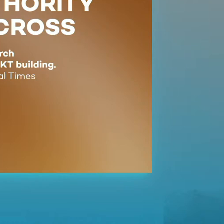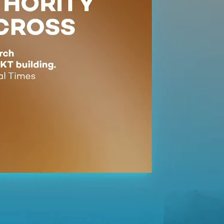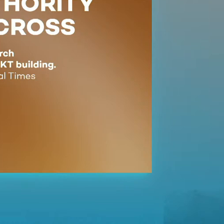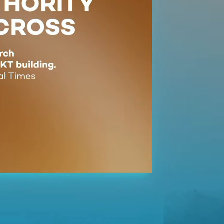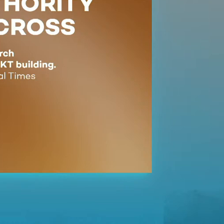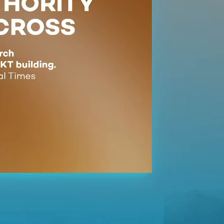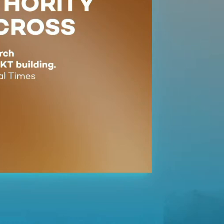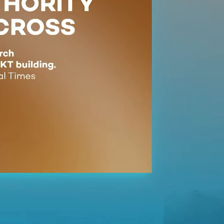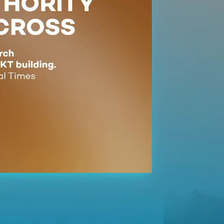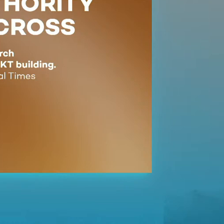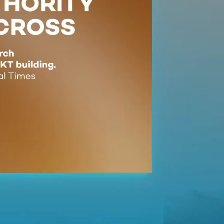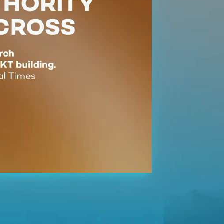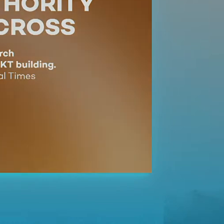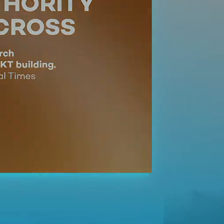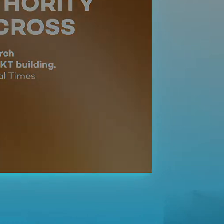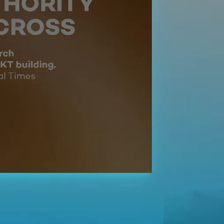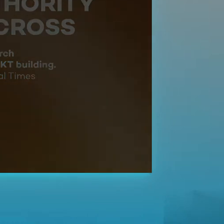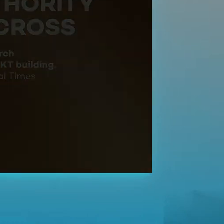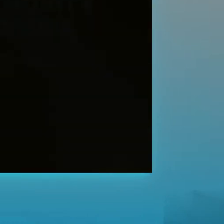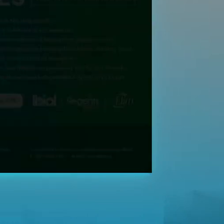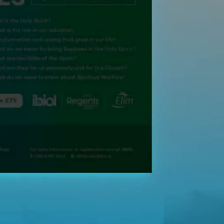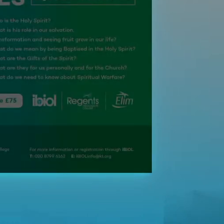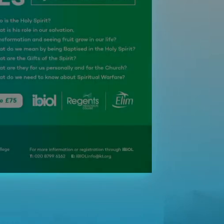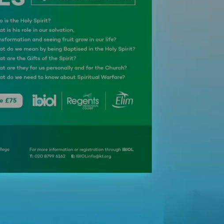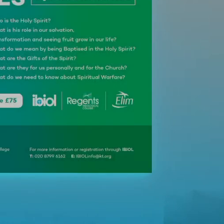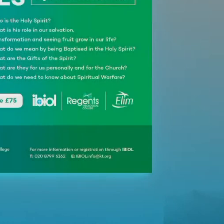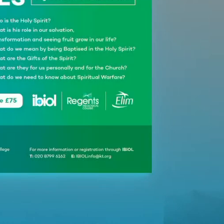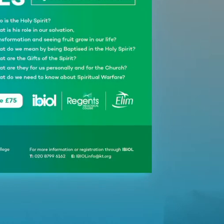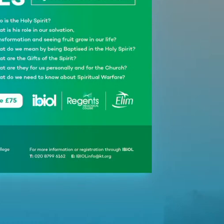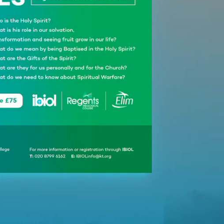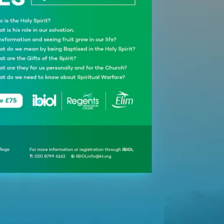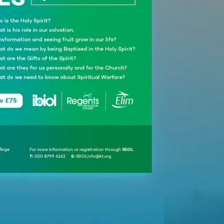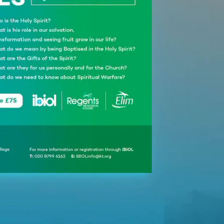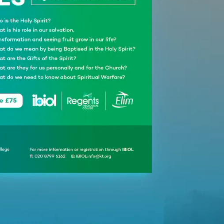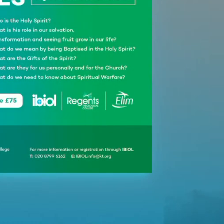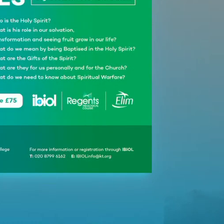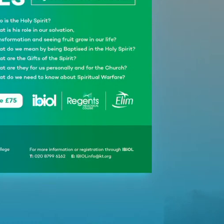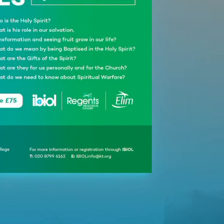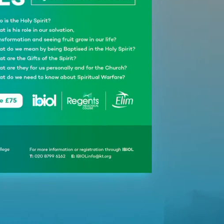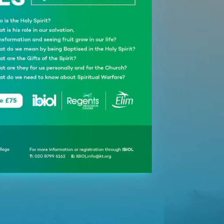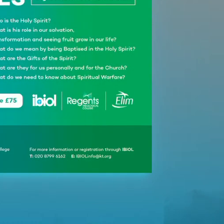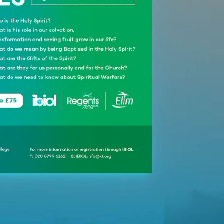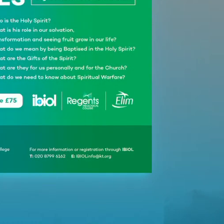And the lover of my soul. Sing that one time.